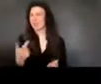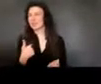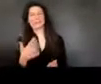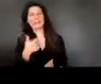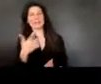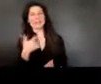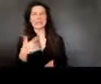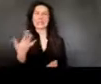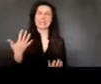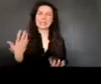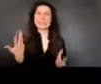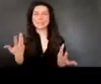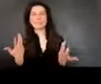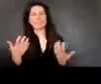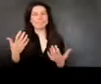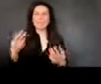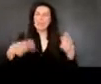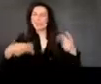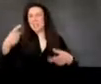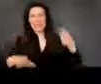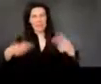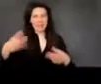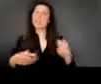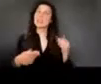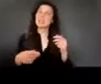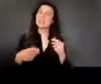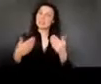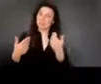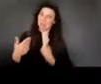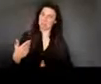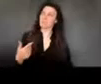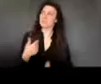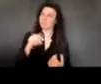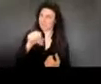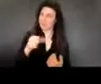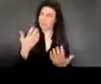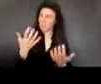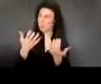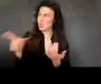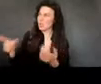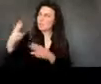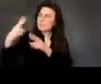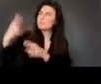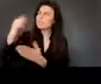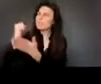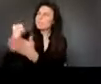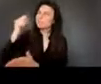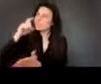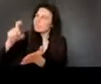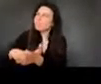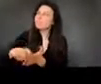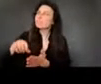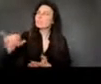Wanting recognition in one sense, because my encounter was in a lot of ways just a surprise that there was